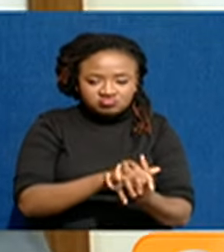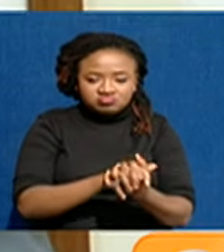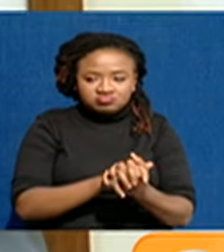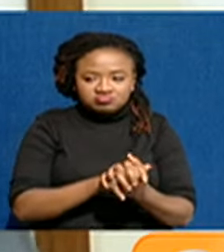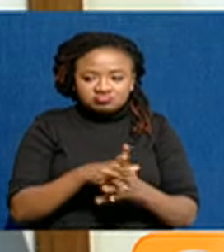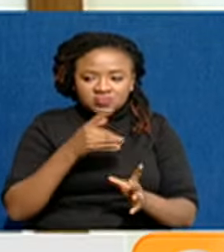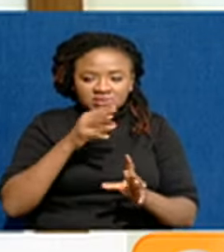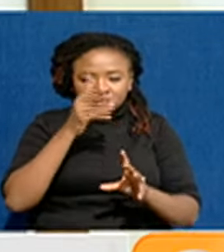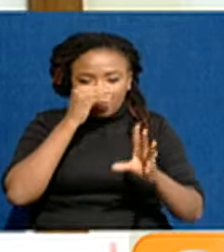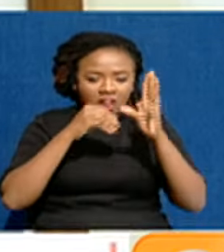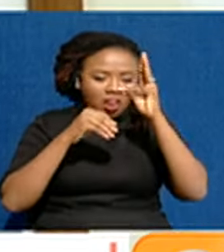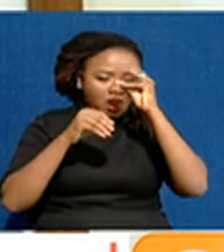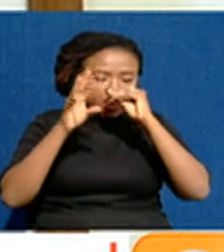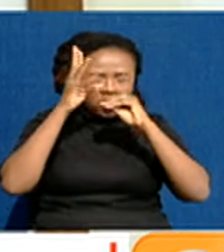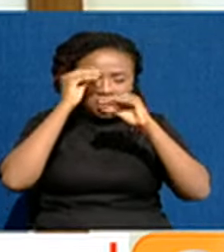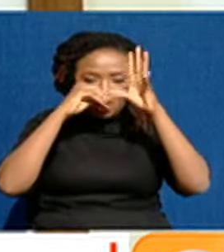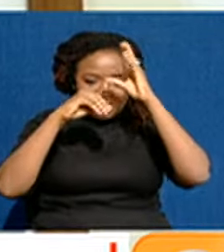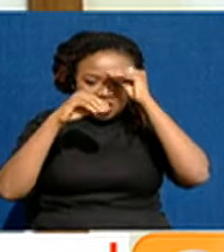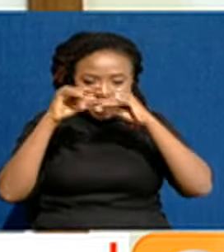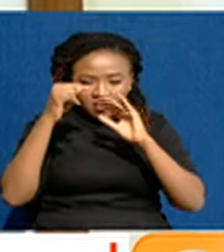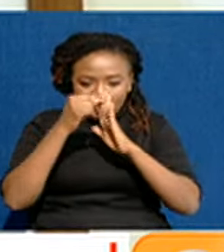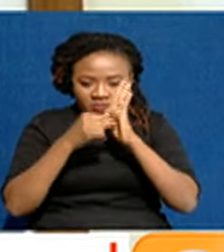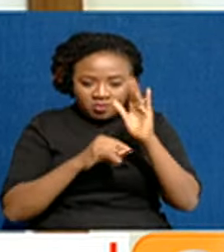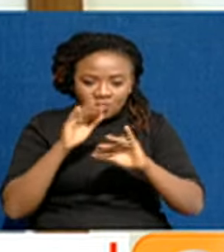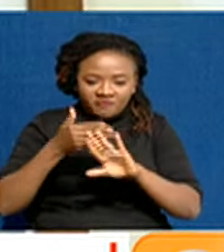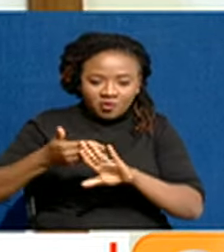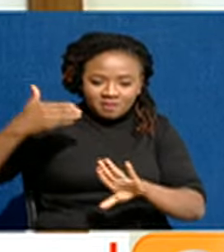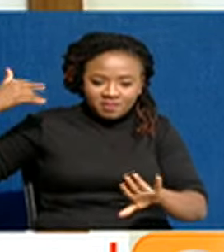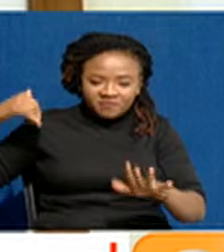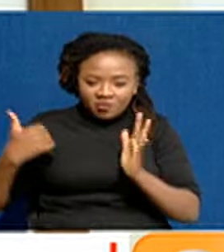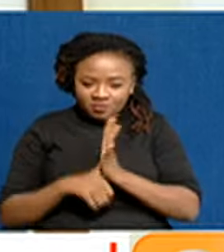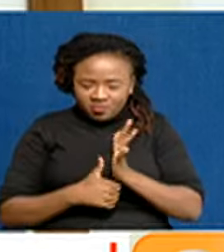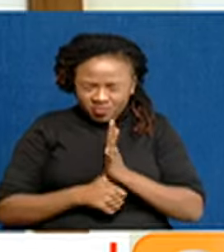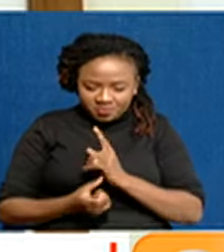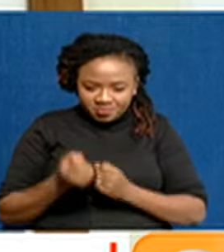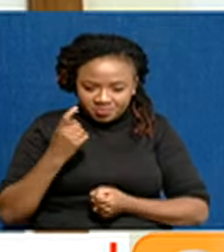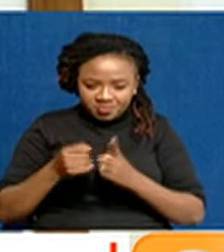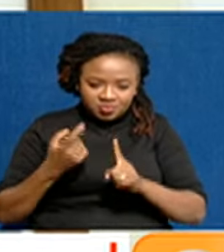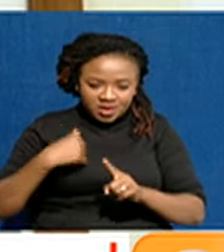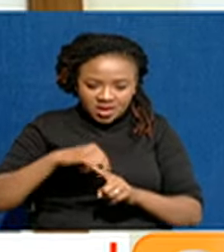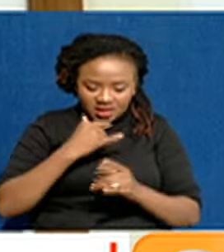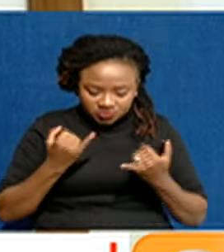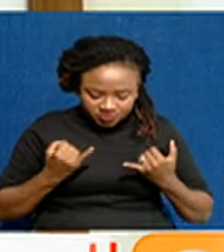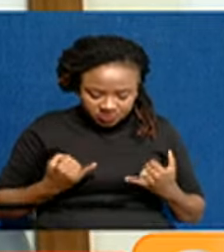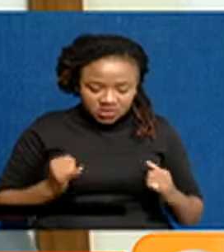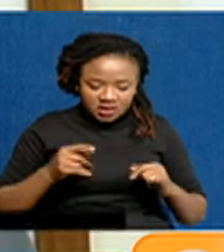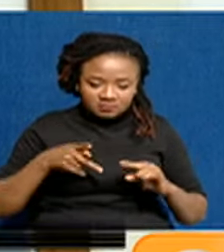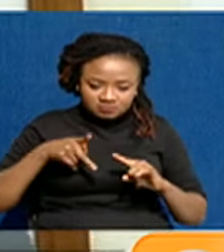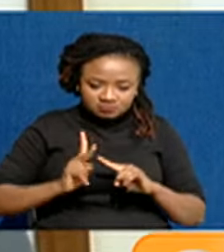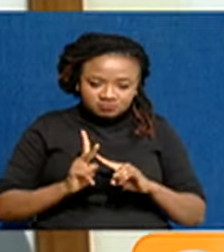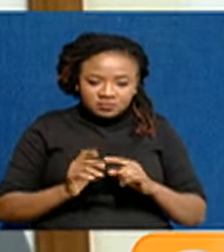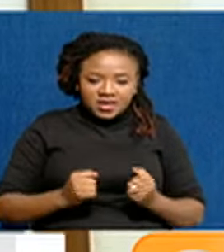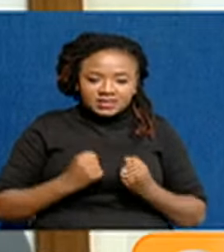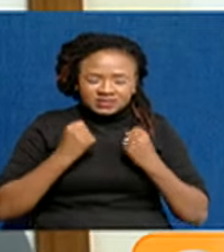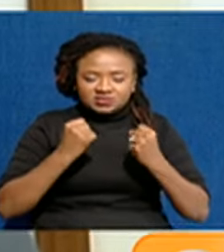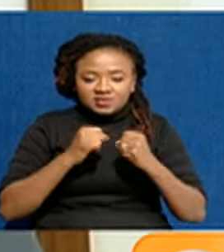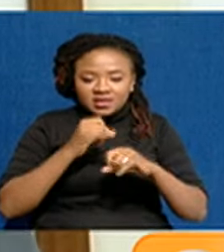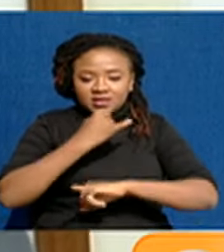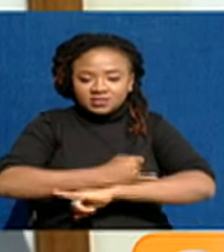we learn lessons, from disasters of the past as a country, and that we are trying to do. Okay. And strengthen institutions